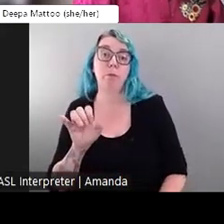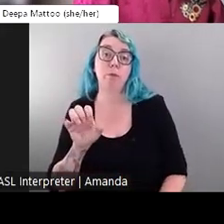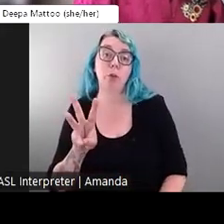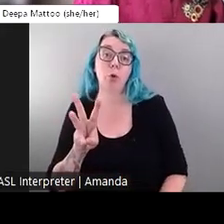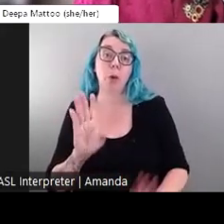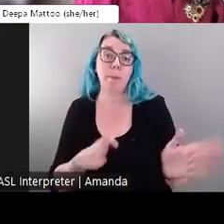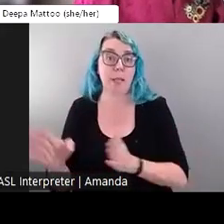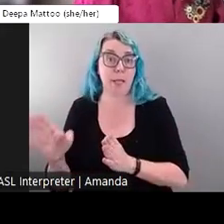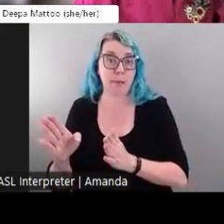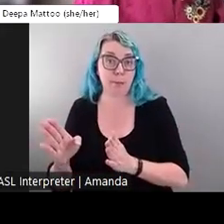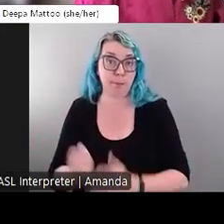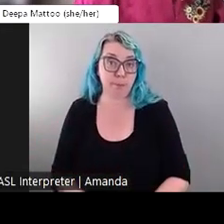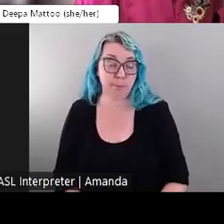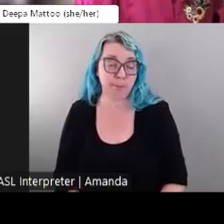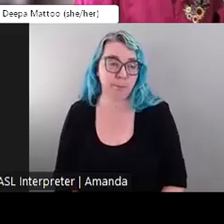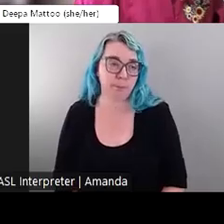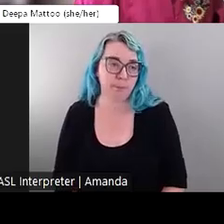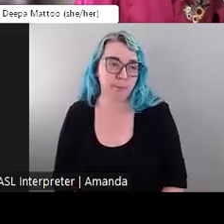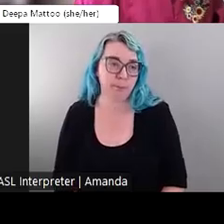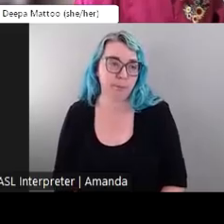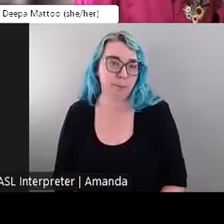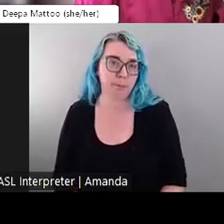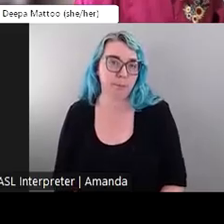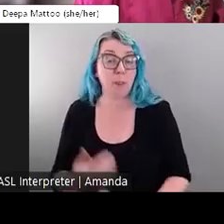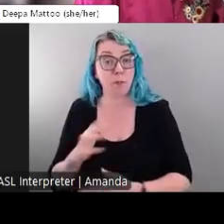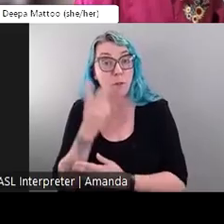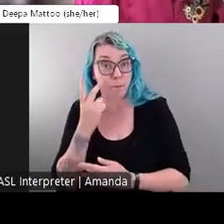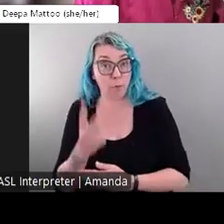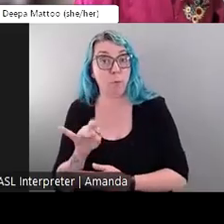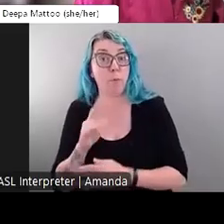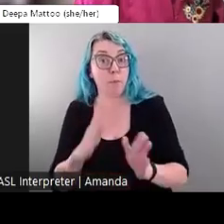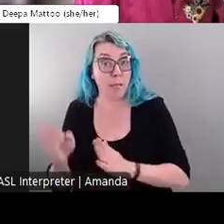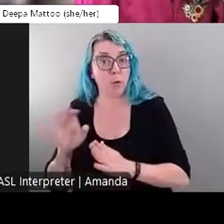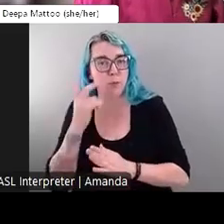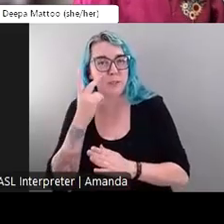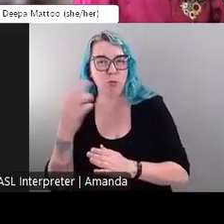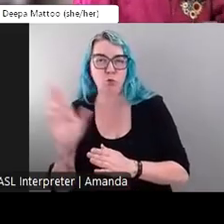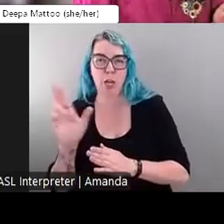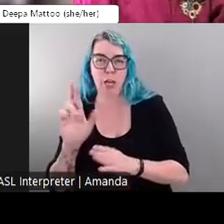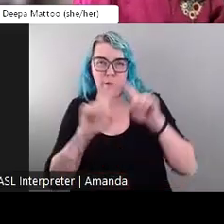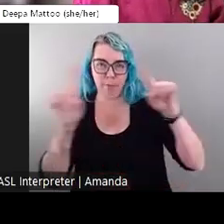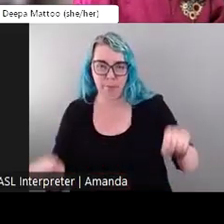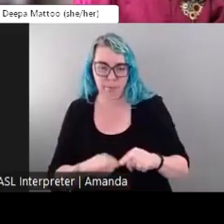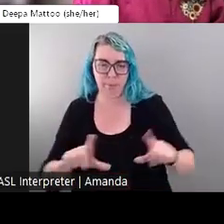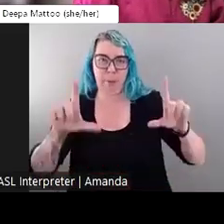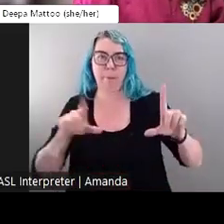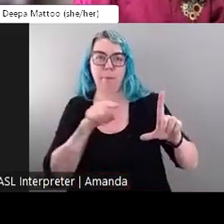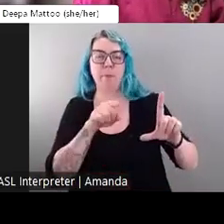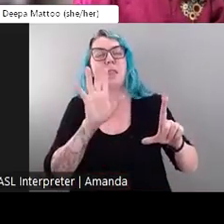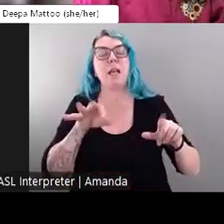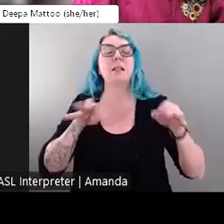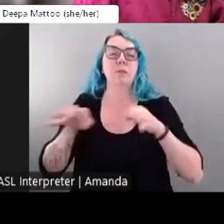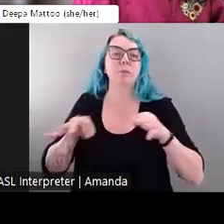So at the top, you'll notice there's this gray section. This includes some instructions for service providers on how to use the safety